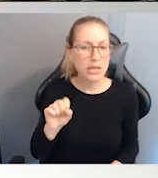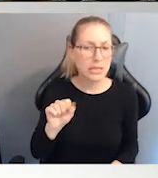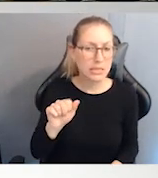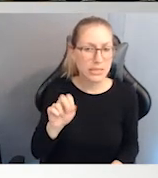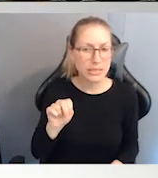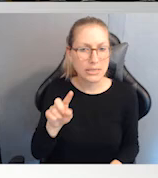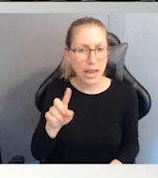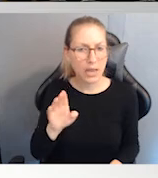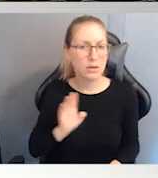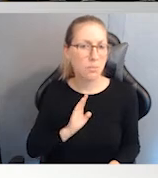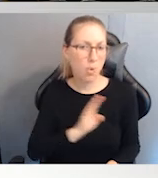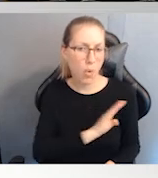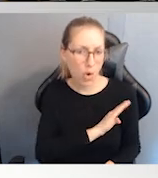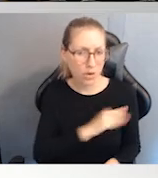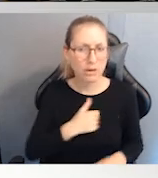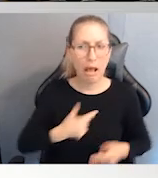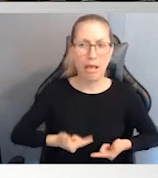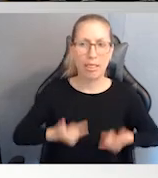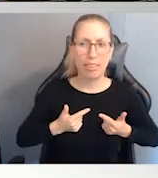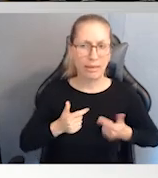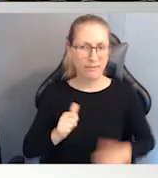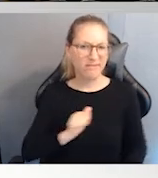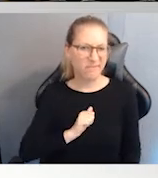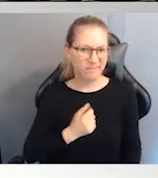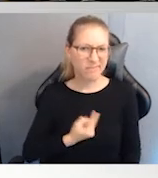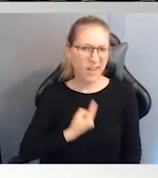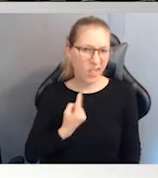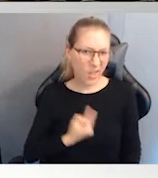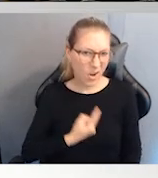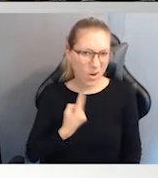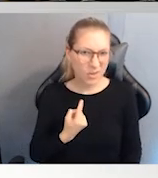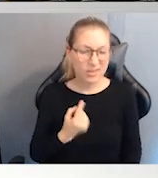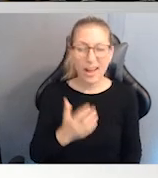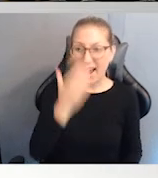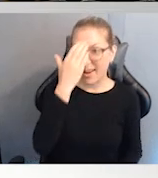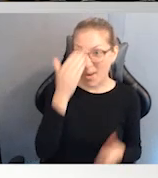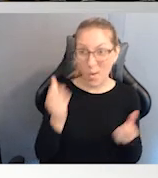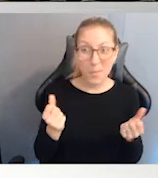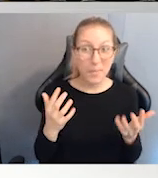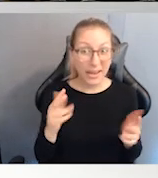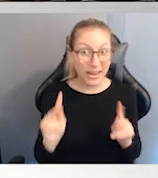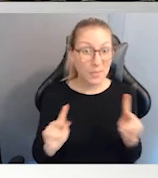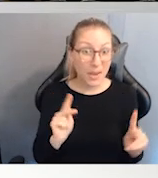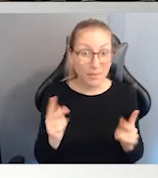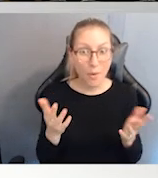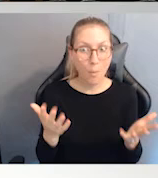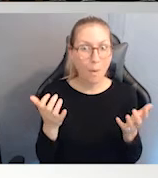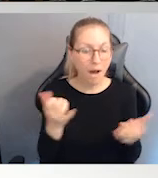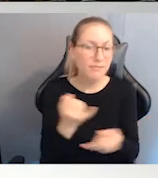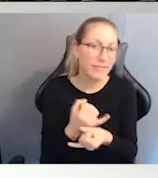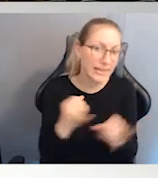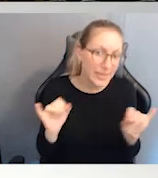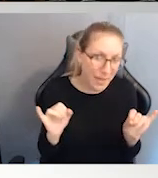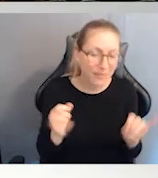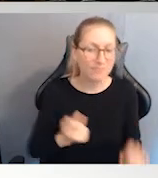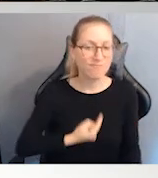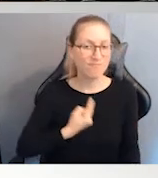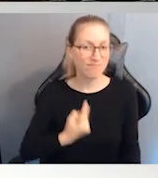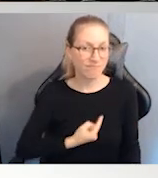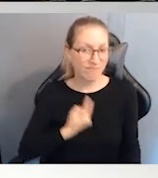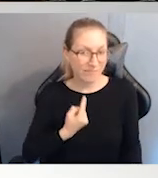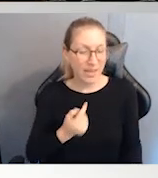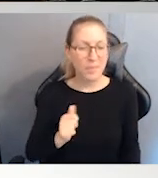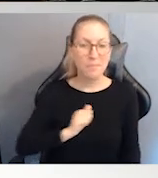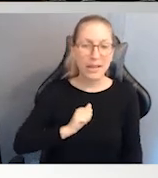by myself, and I know a lot of people would love to live independently also. I do my